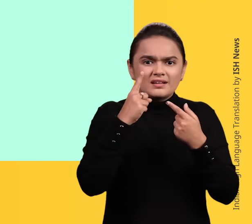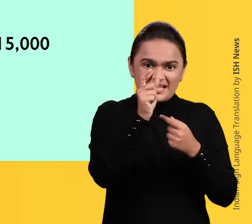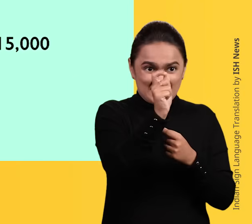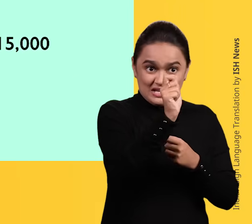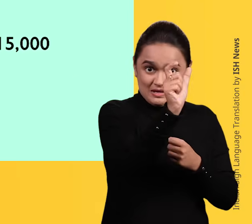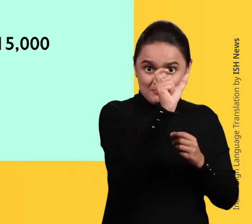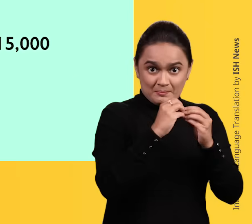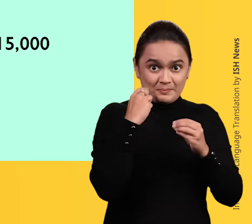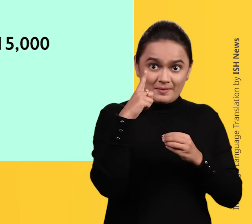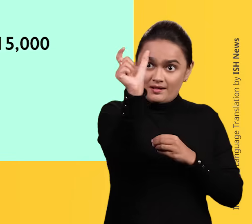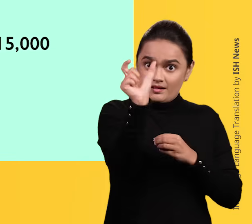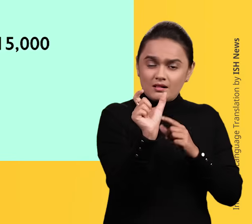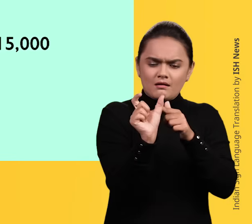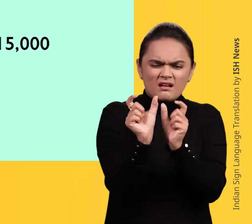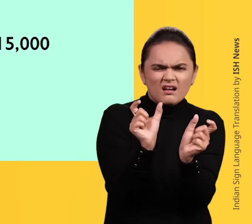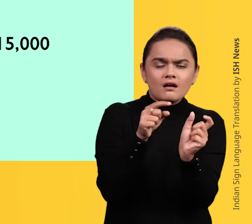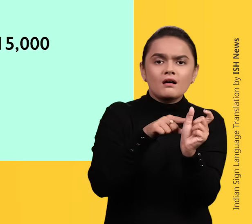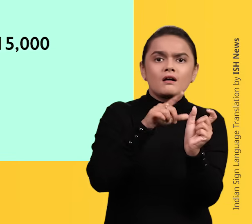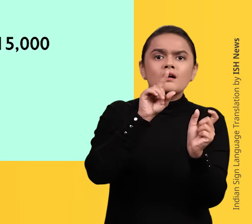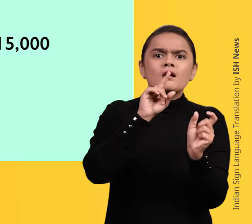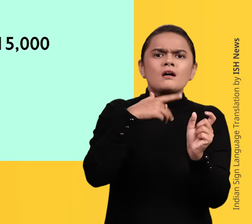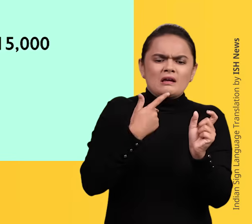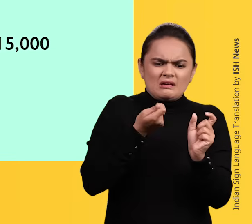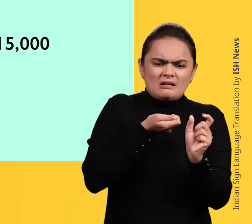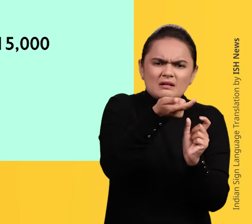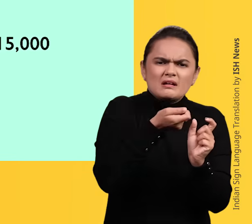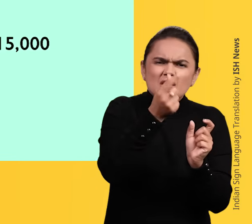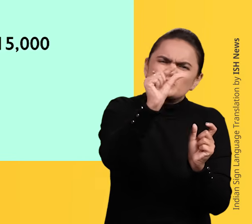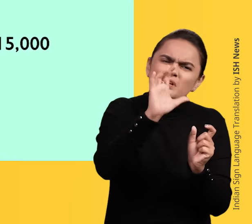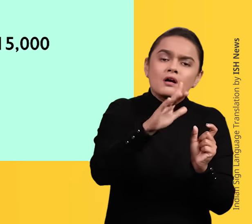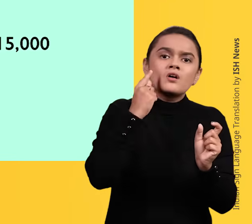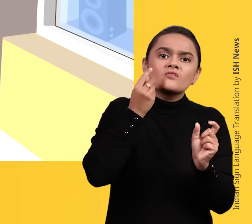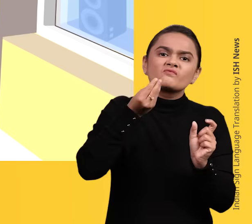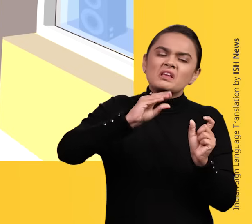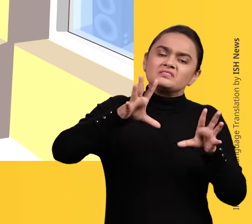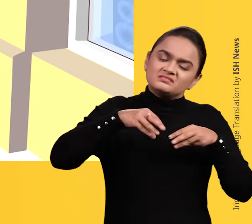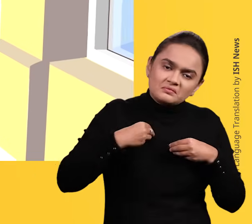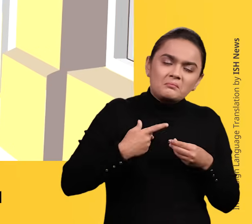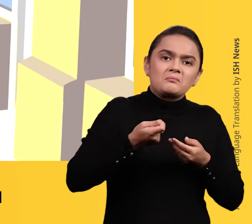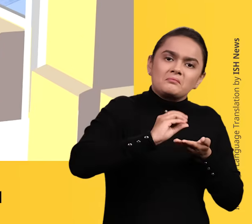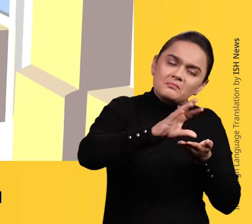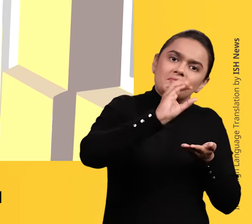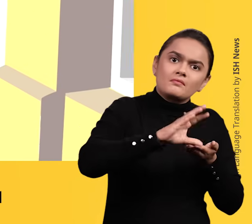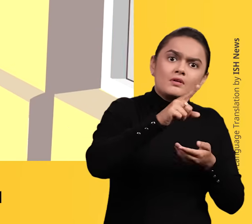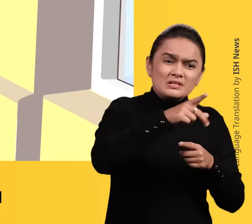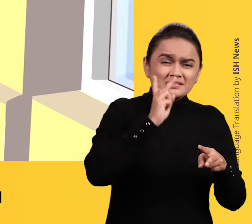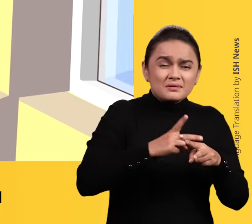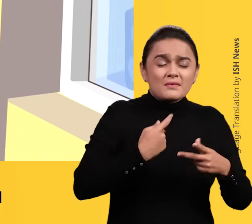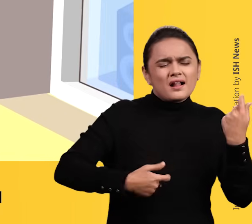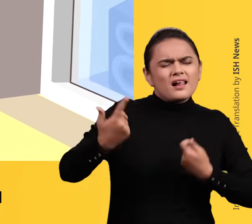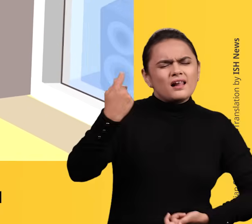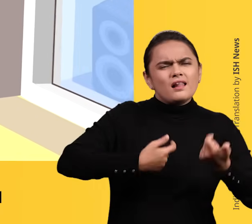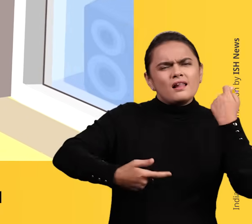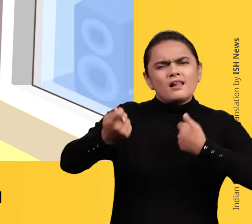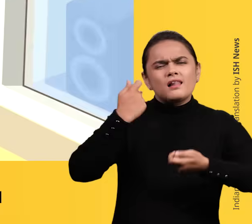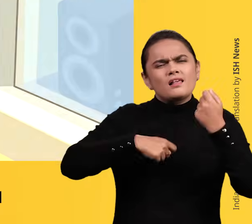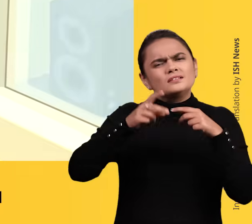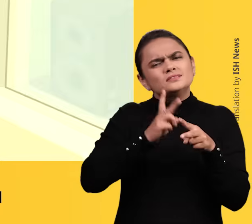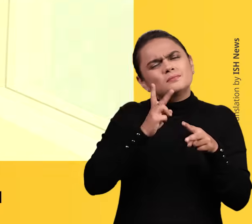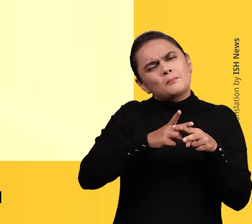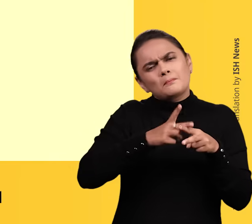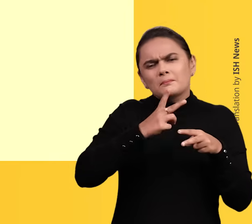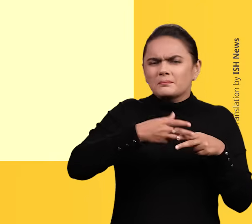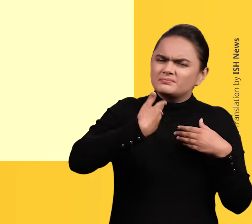up paying only a partial amount with interest every month. His spendthrift lifestyle continued